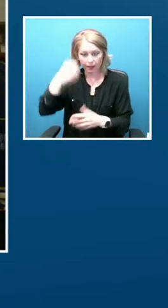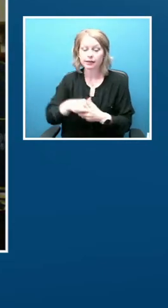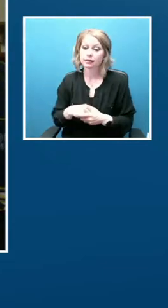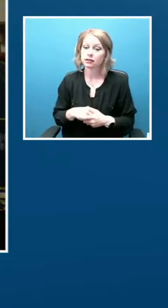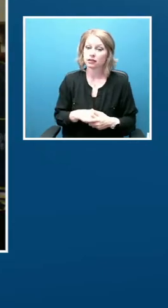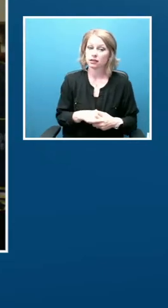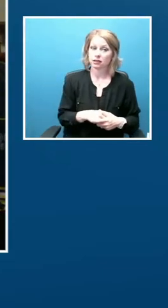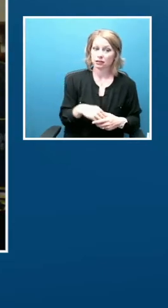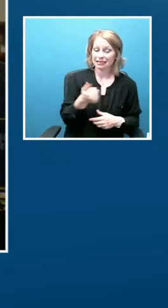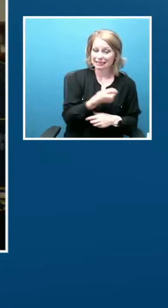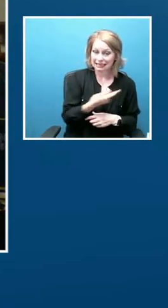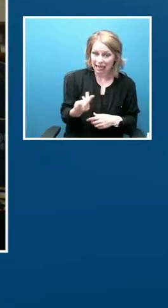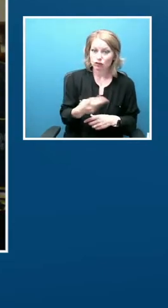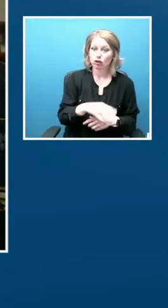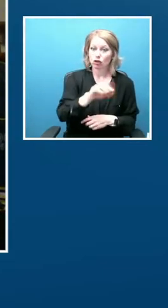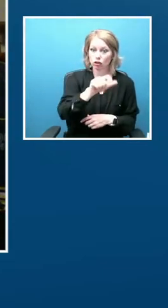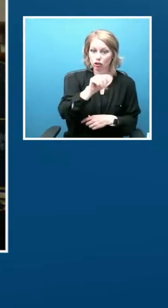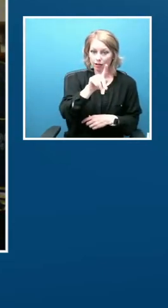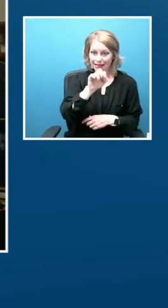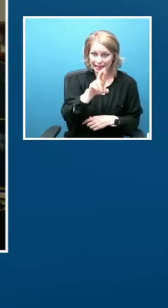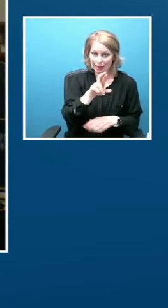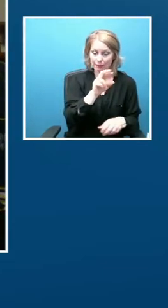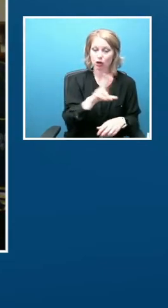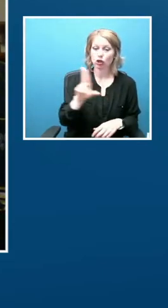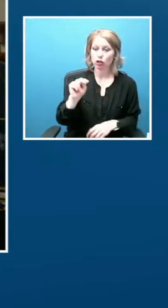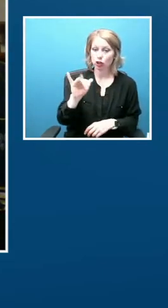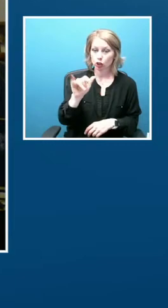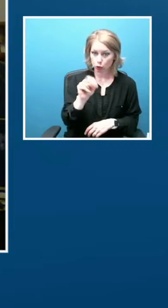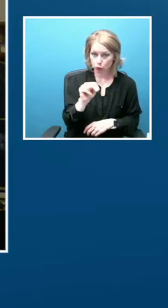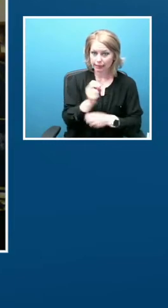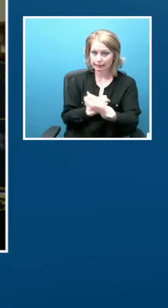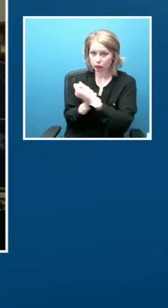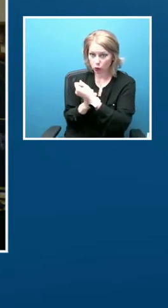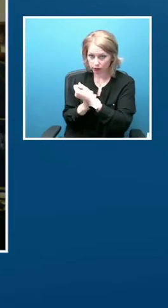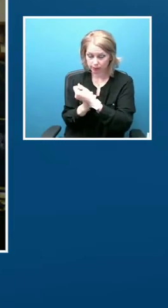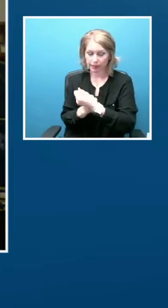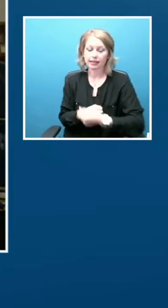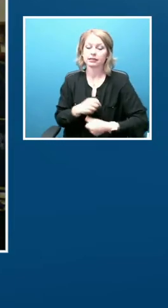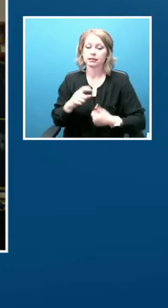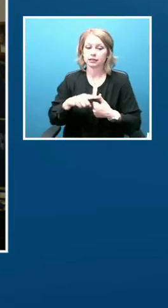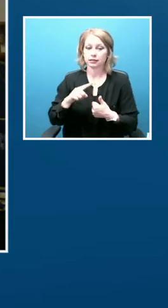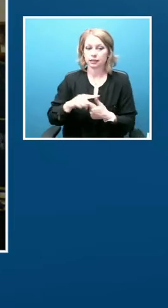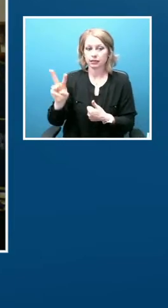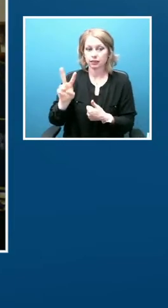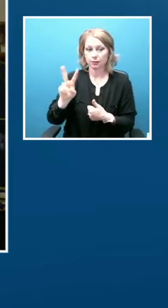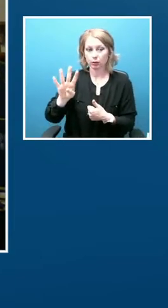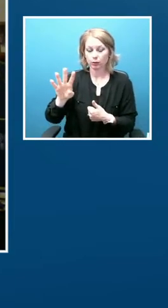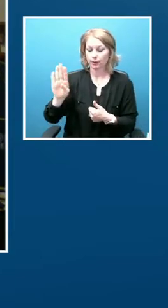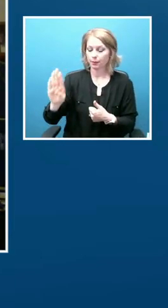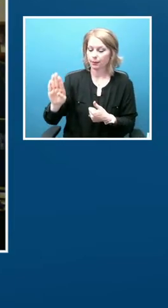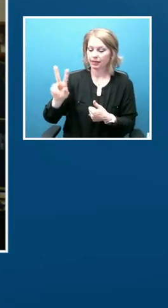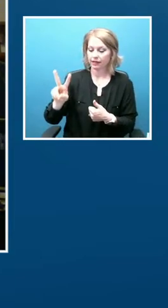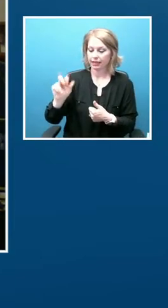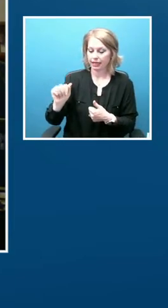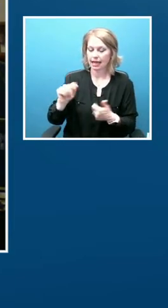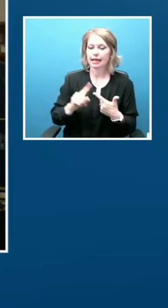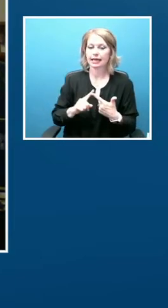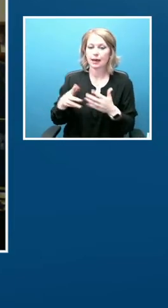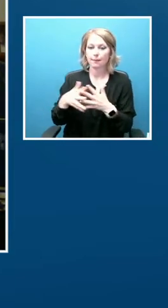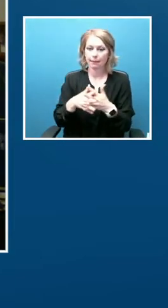several labor unions during, including, but not limited to, WVEA, American Federation of